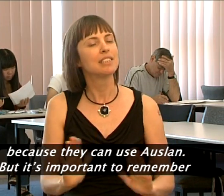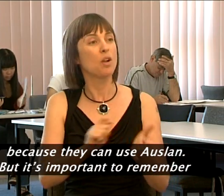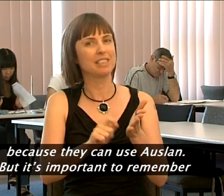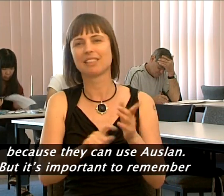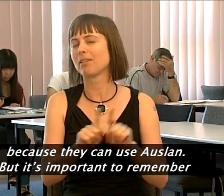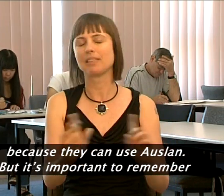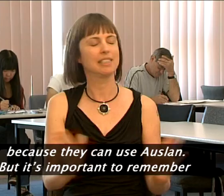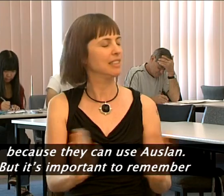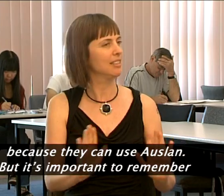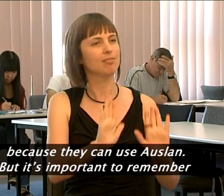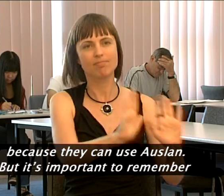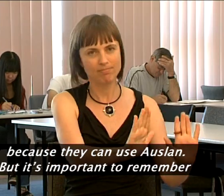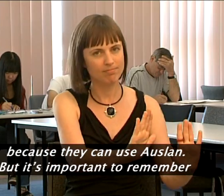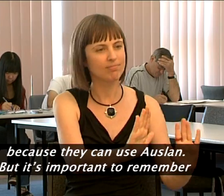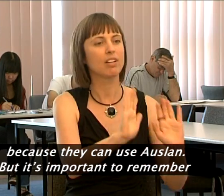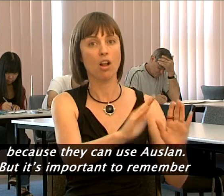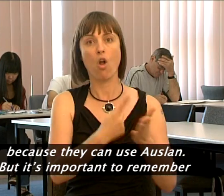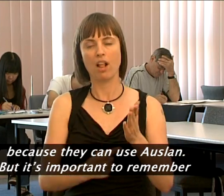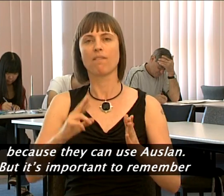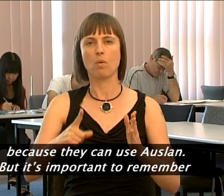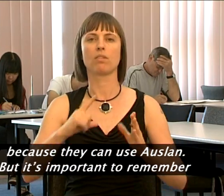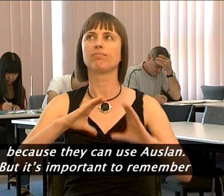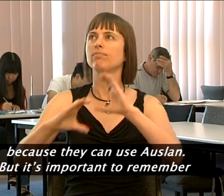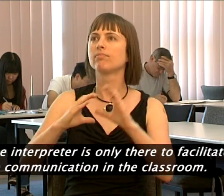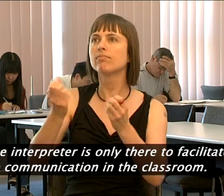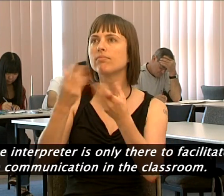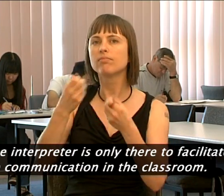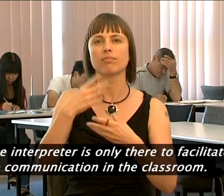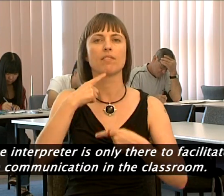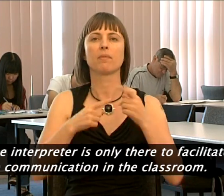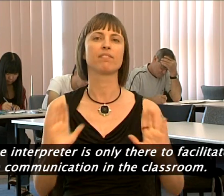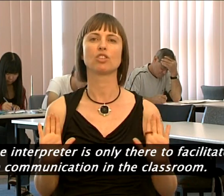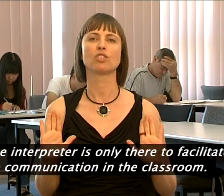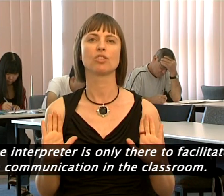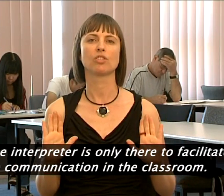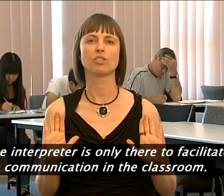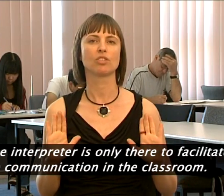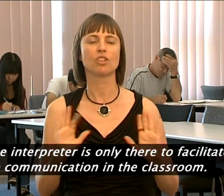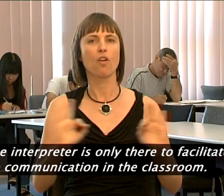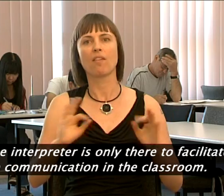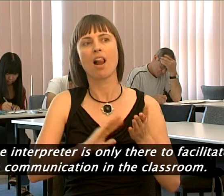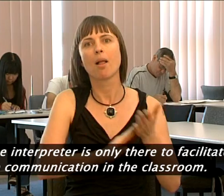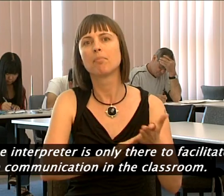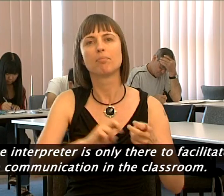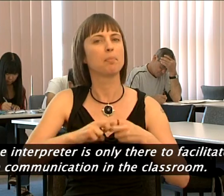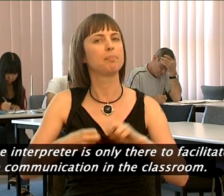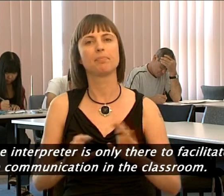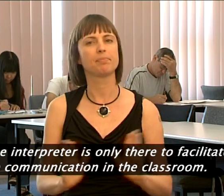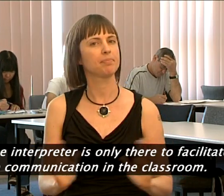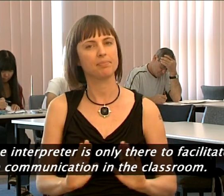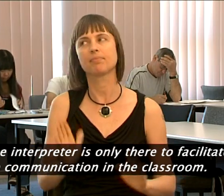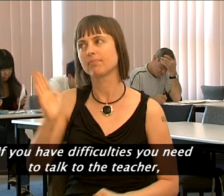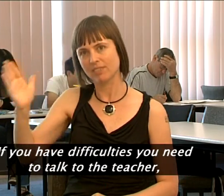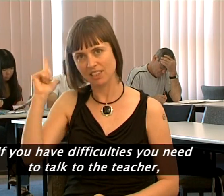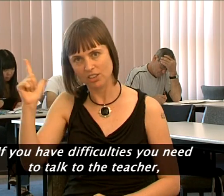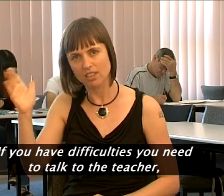because they can use Auslan. But it's important to remember that the interpreter's only there to facilitate the communication in the